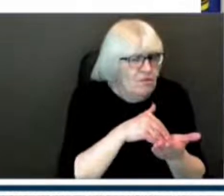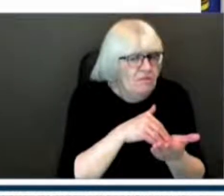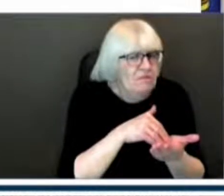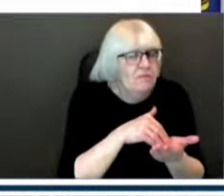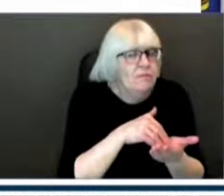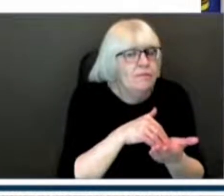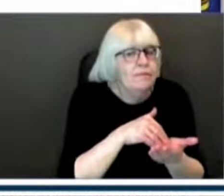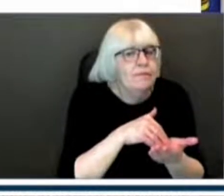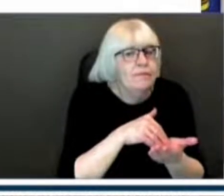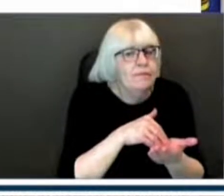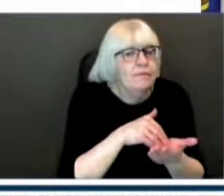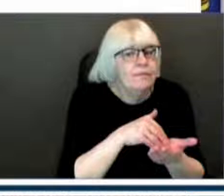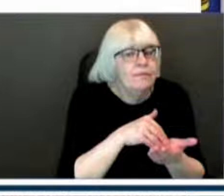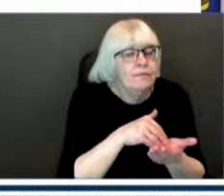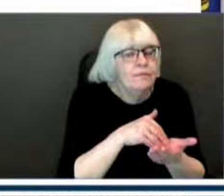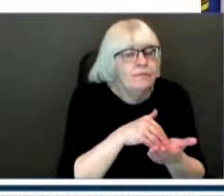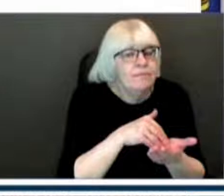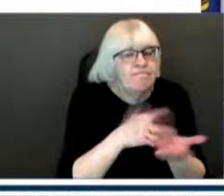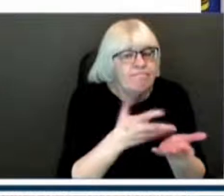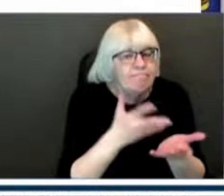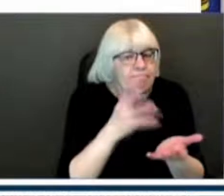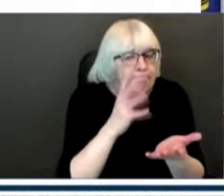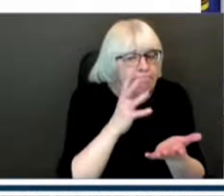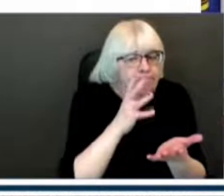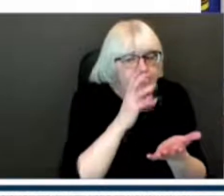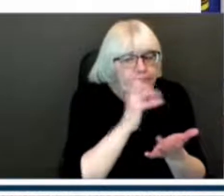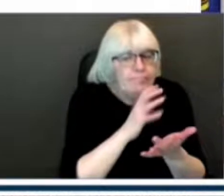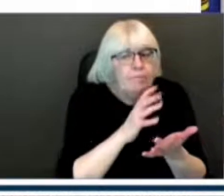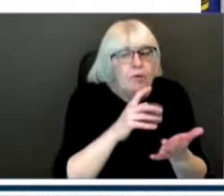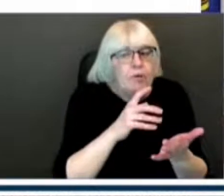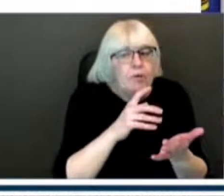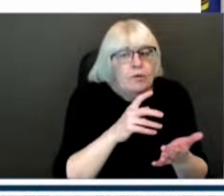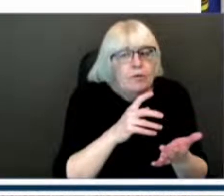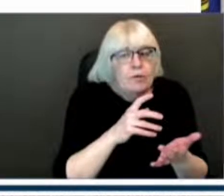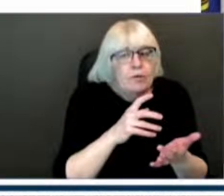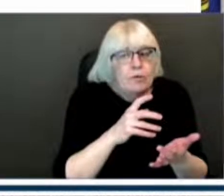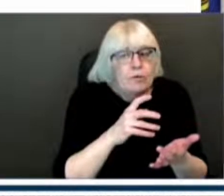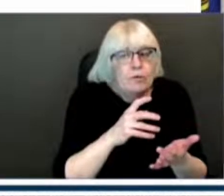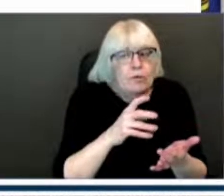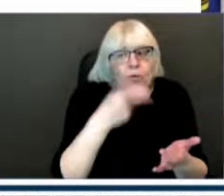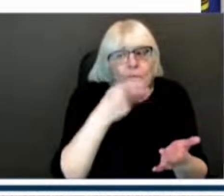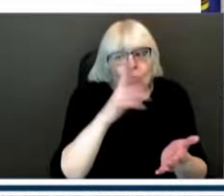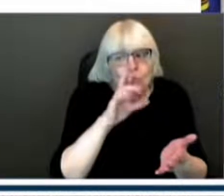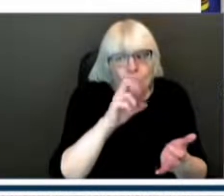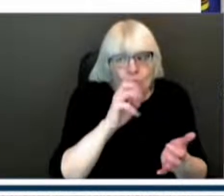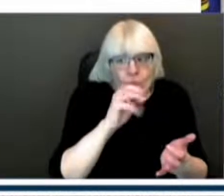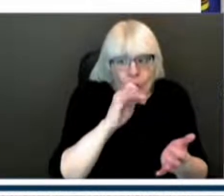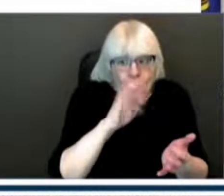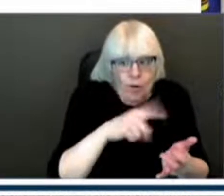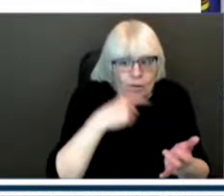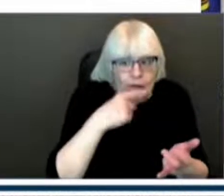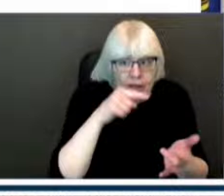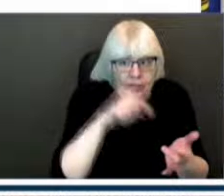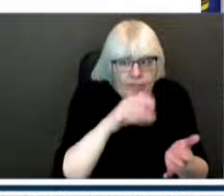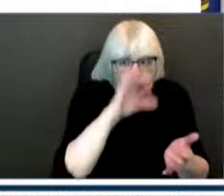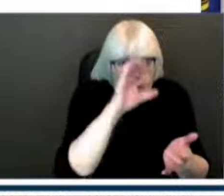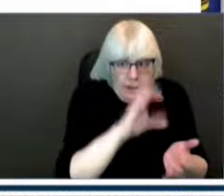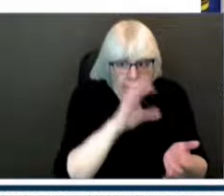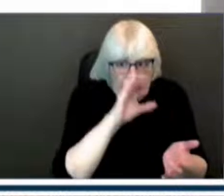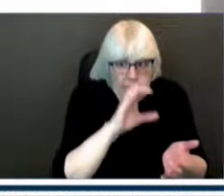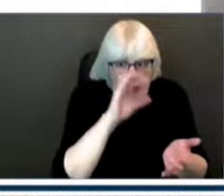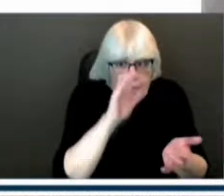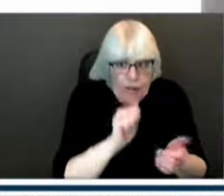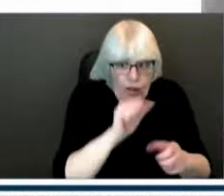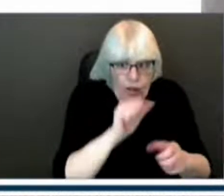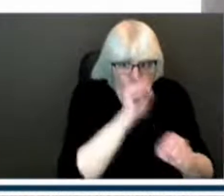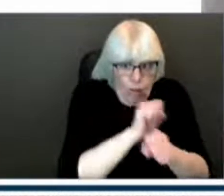the question. And essentially, if a CCA is working in a home that's